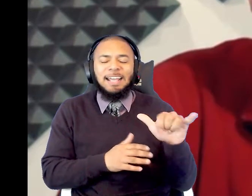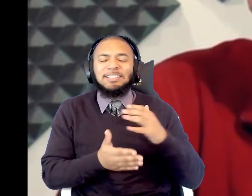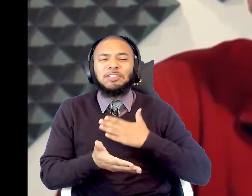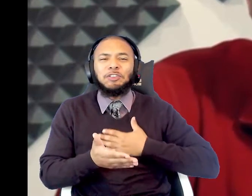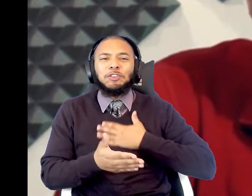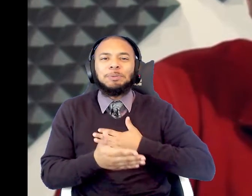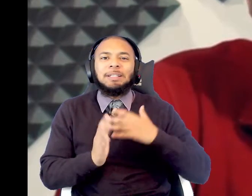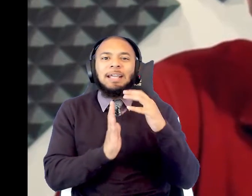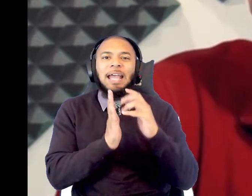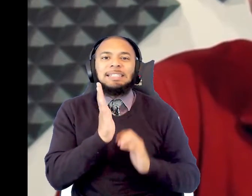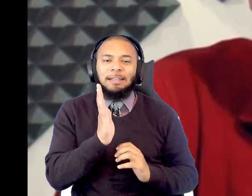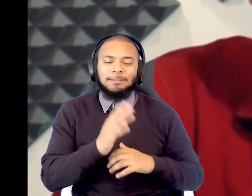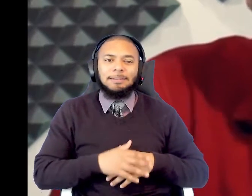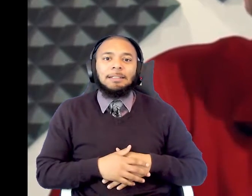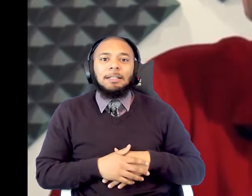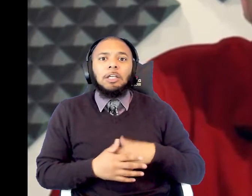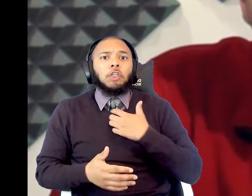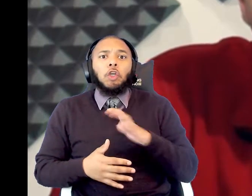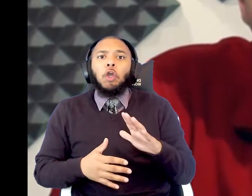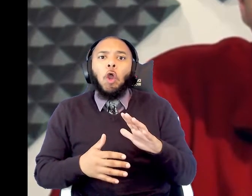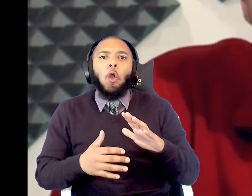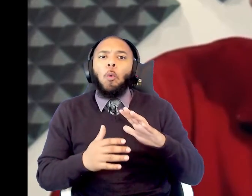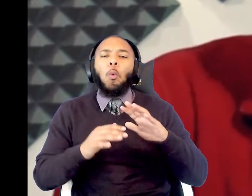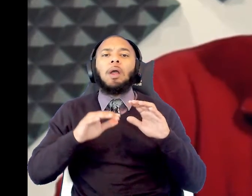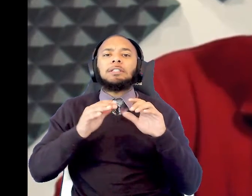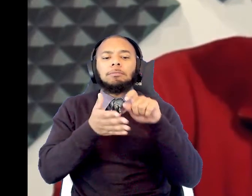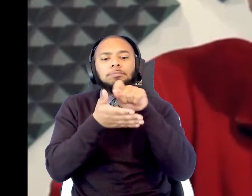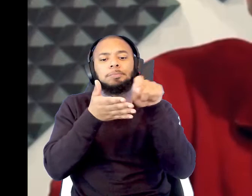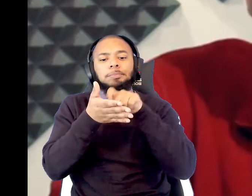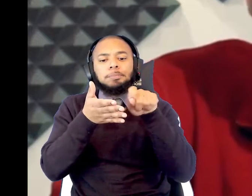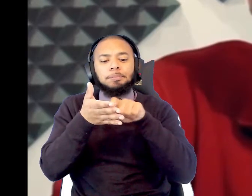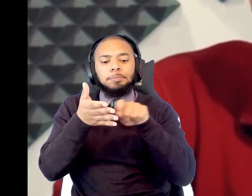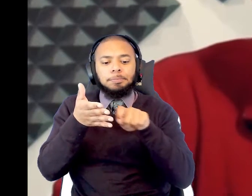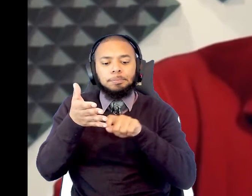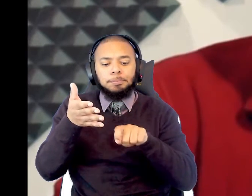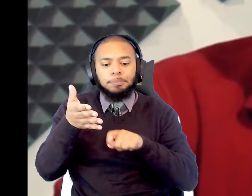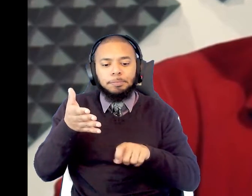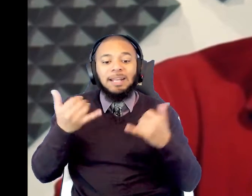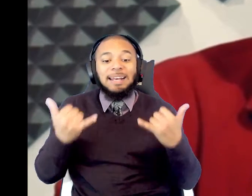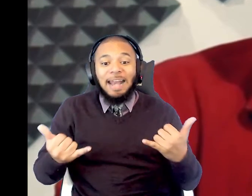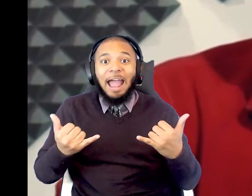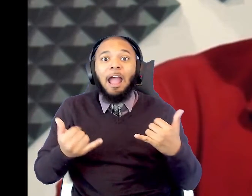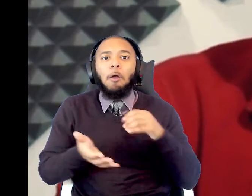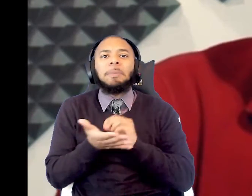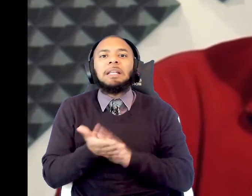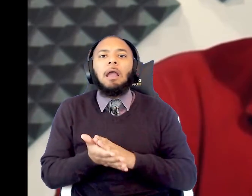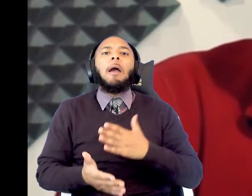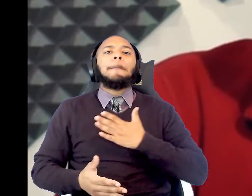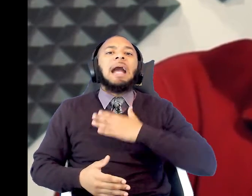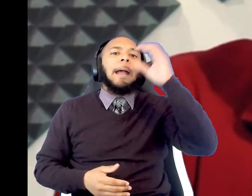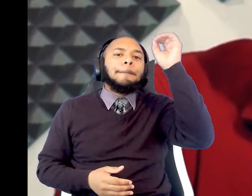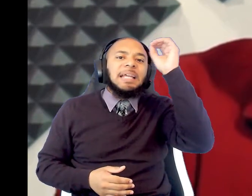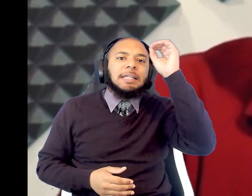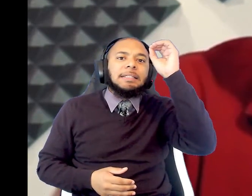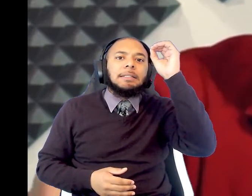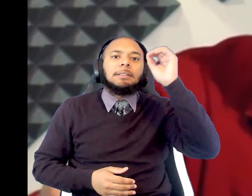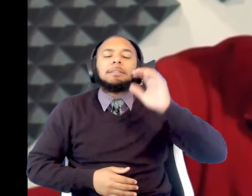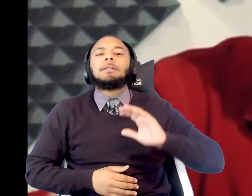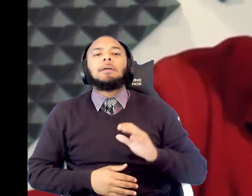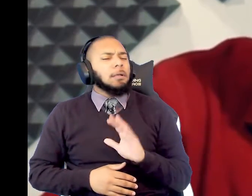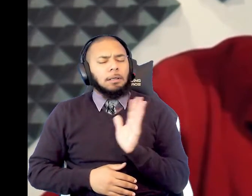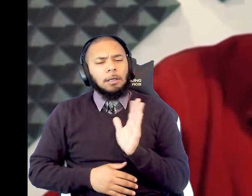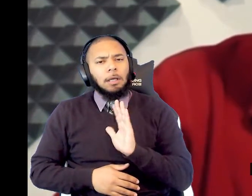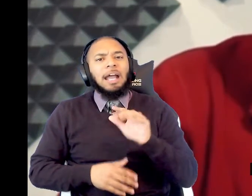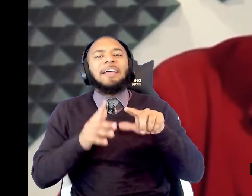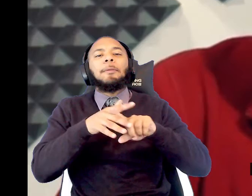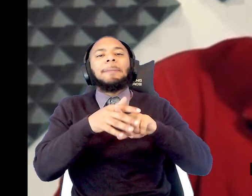body paragraph to say, oh, and this is how I feel. This is my opinion. It's too late. Your reader has to know that. So a